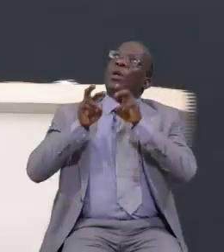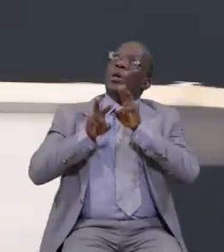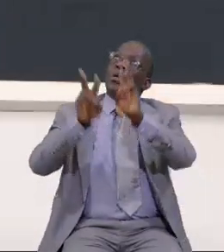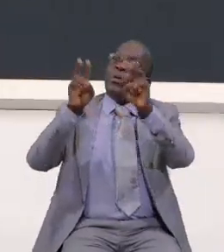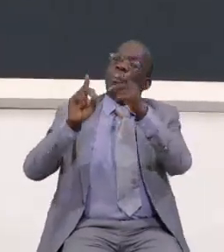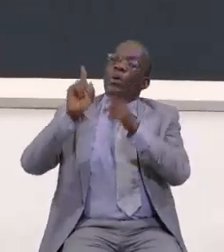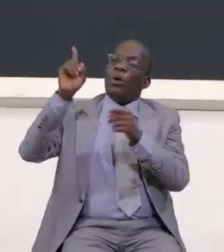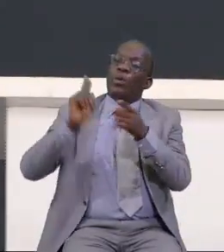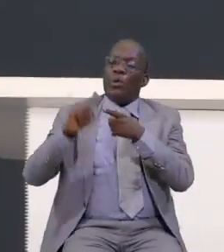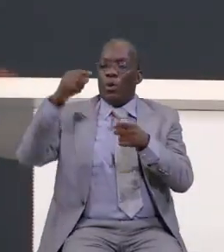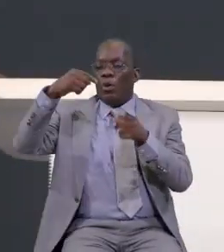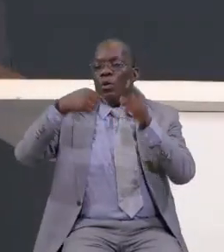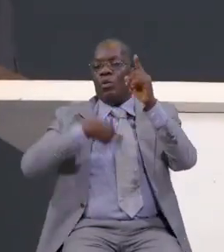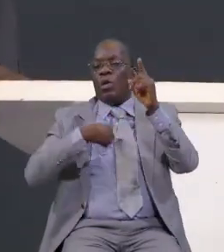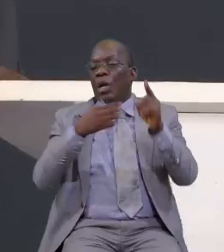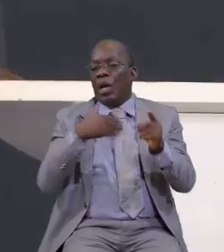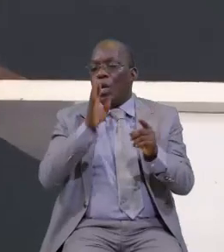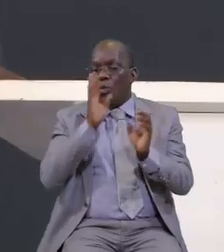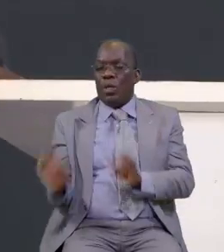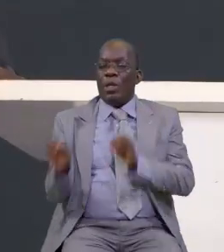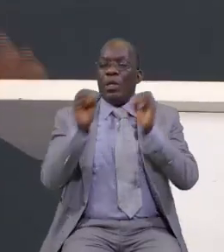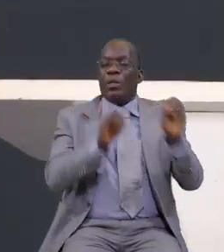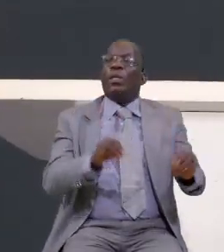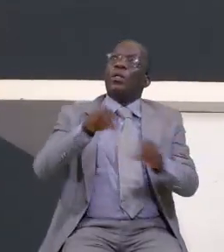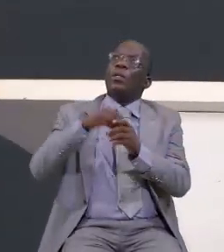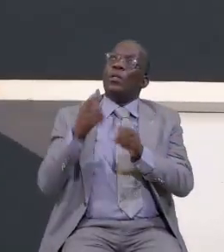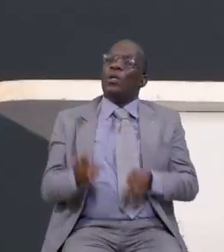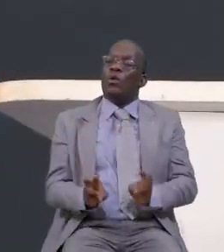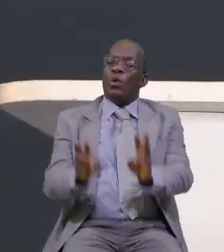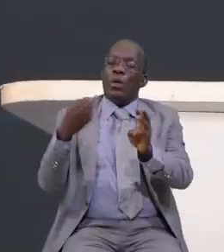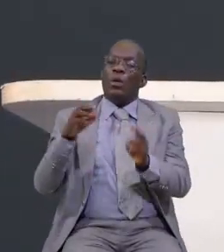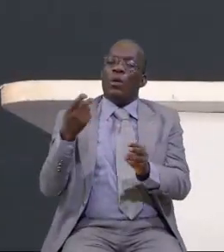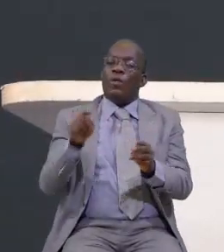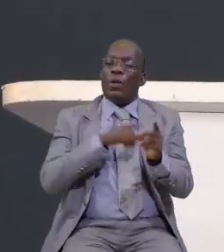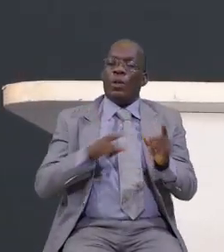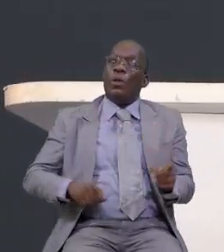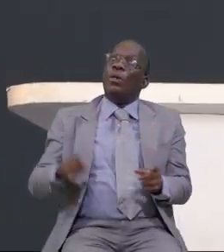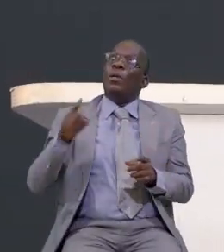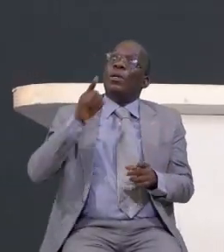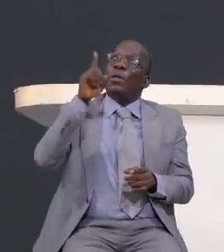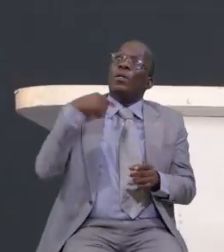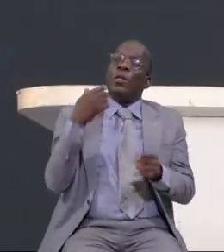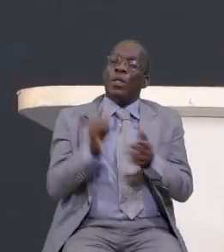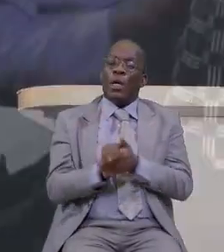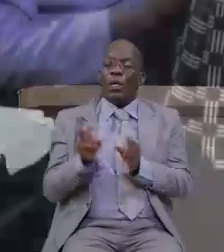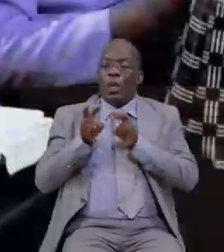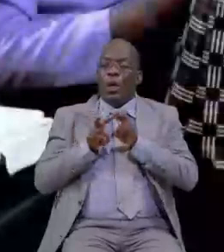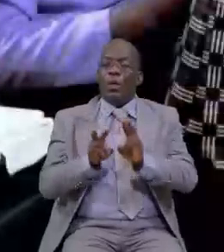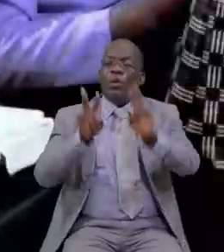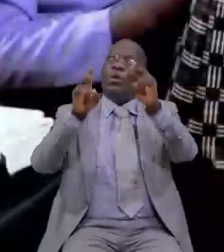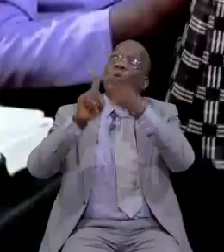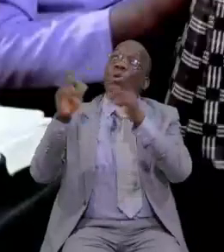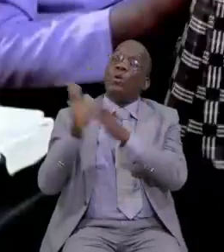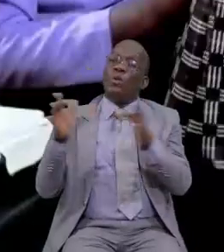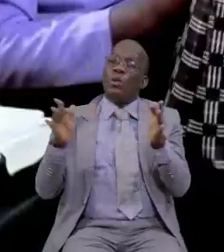be set in the way of the Lord. It says, looking unto Jesus, the